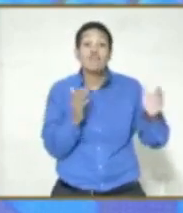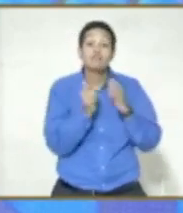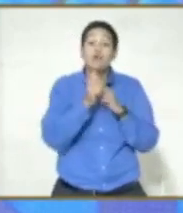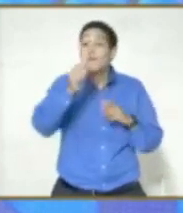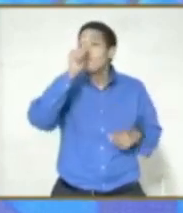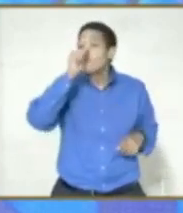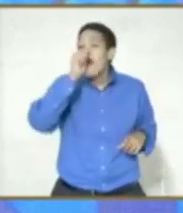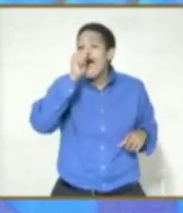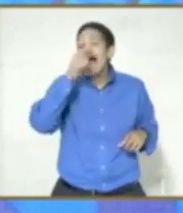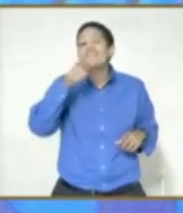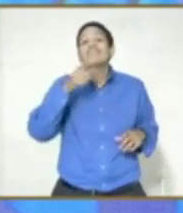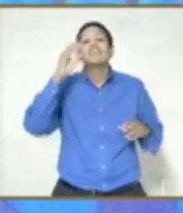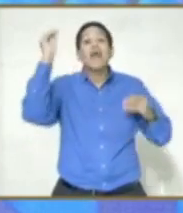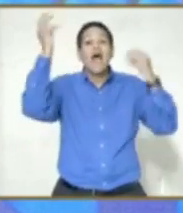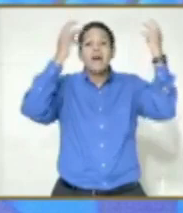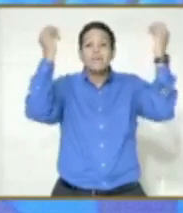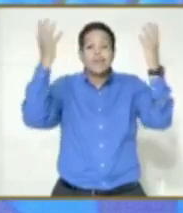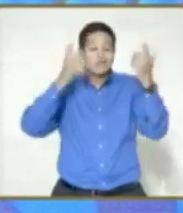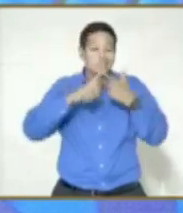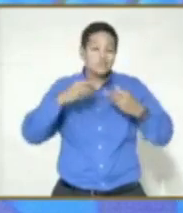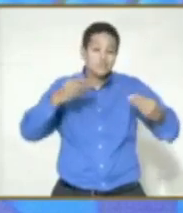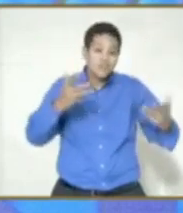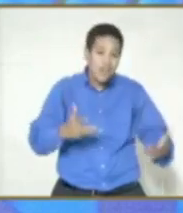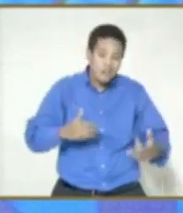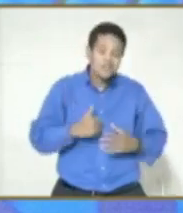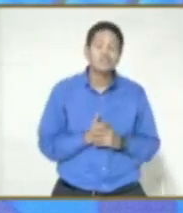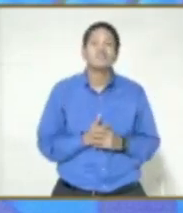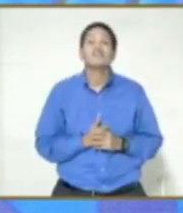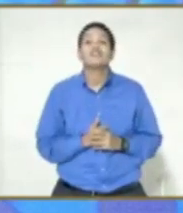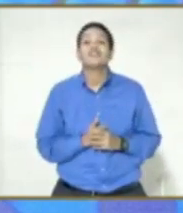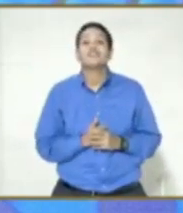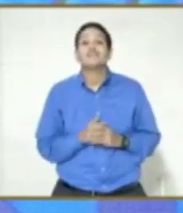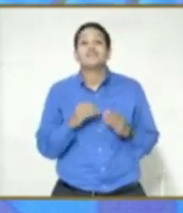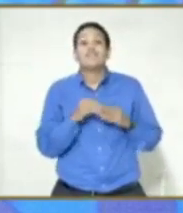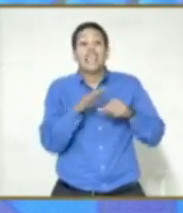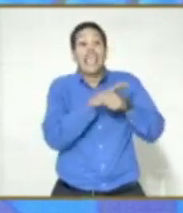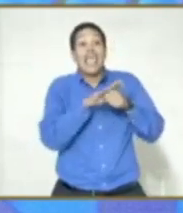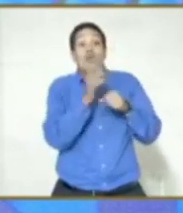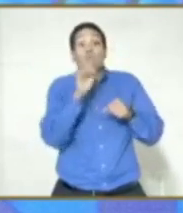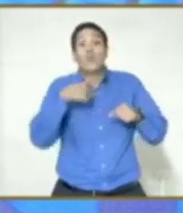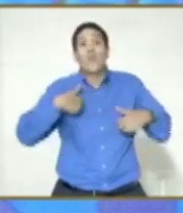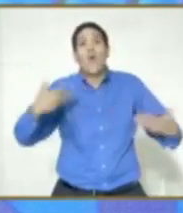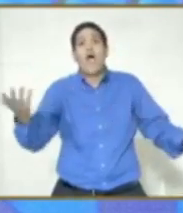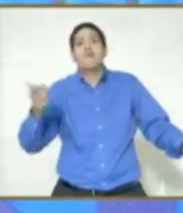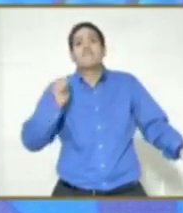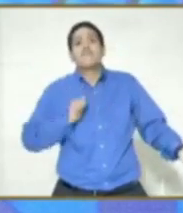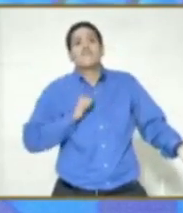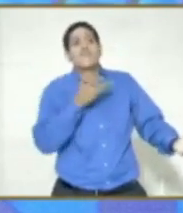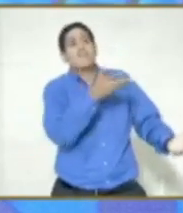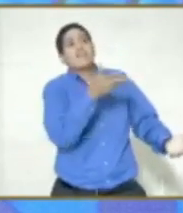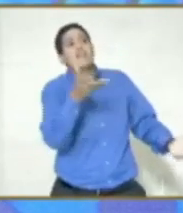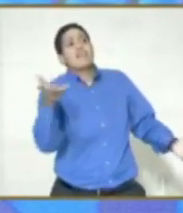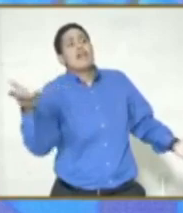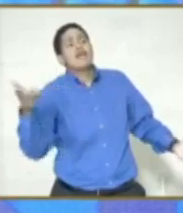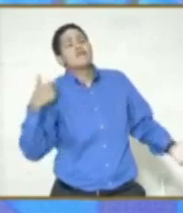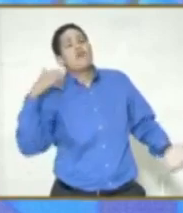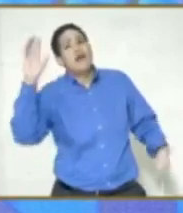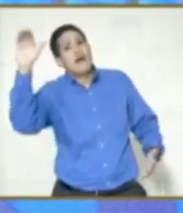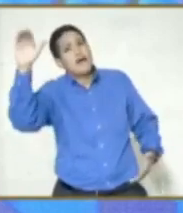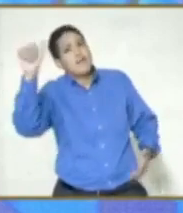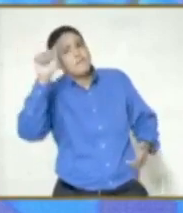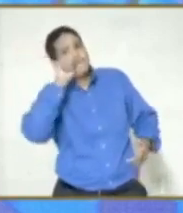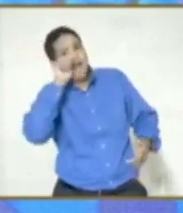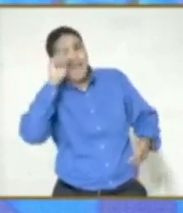private ambulance providers in areas where we don't have the services ourselves for